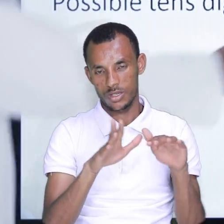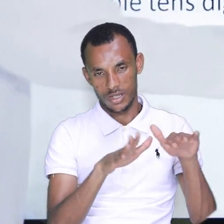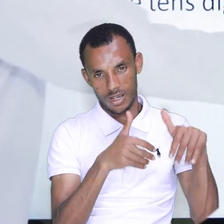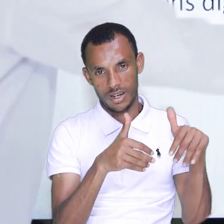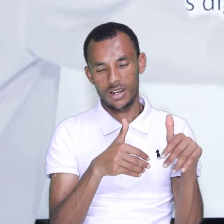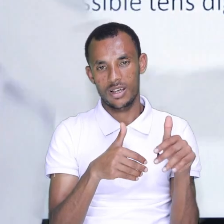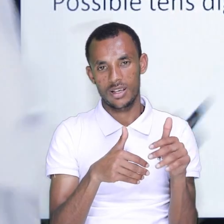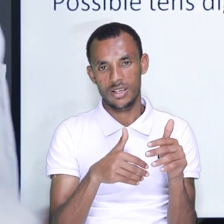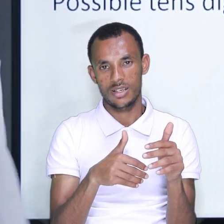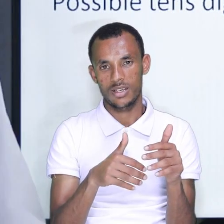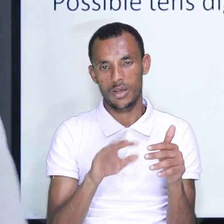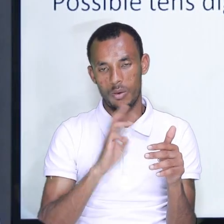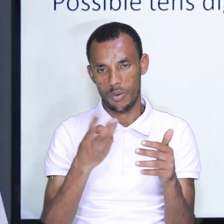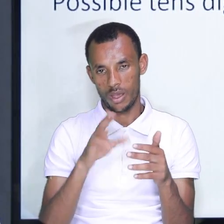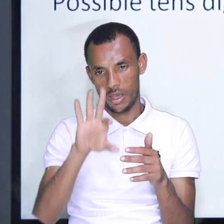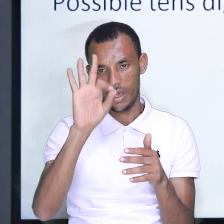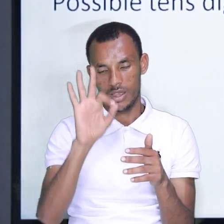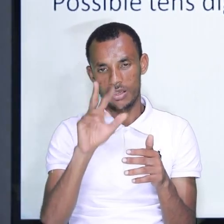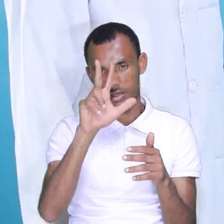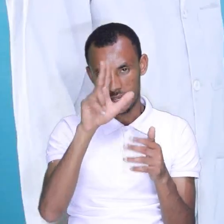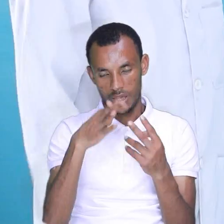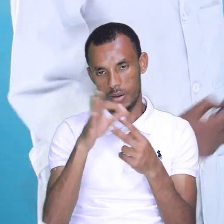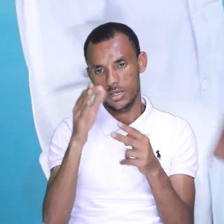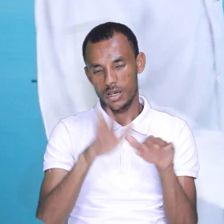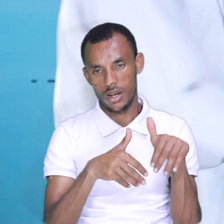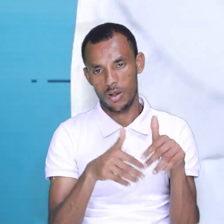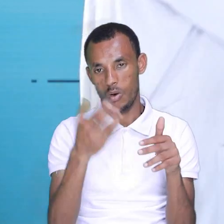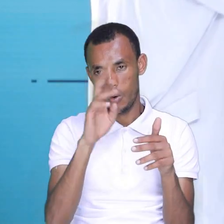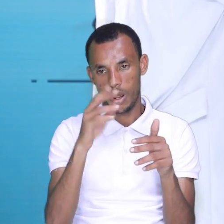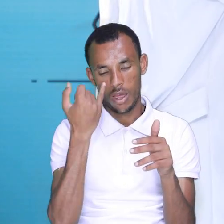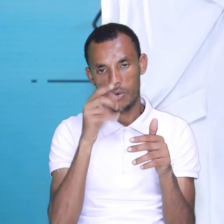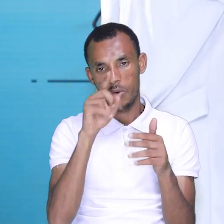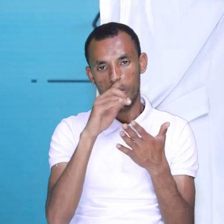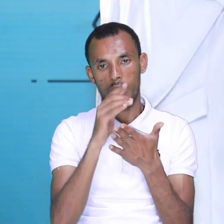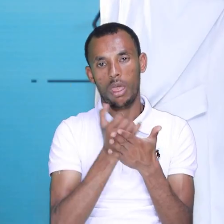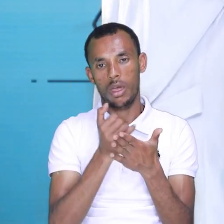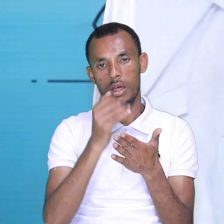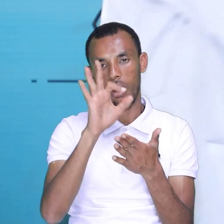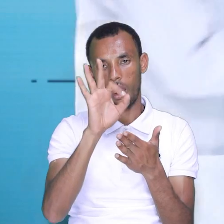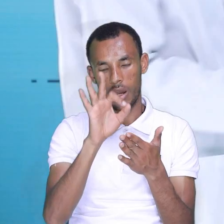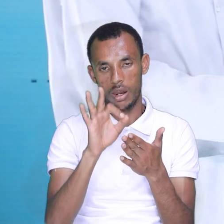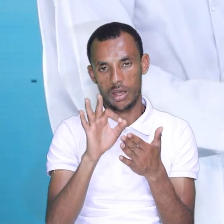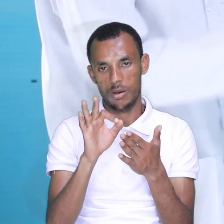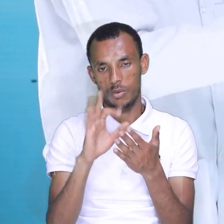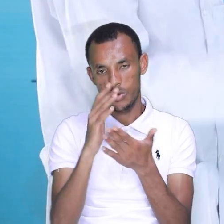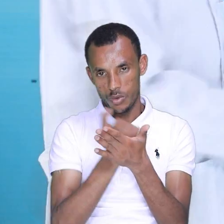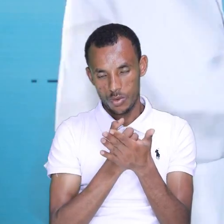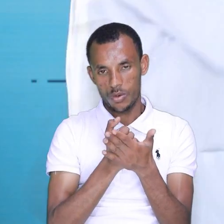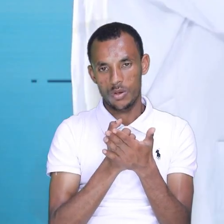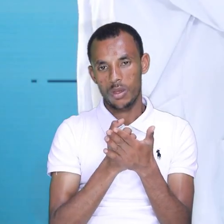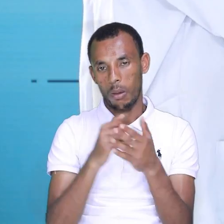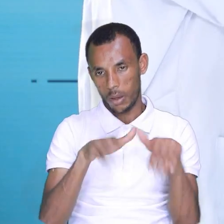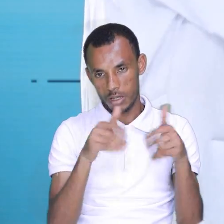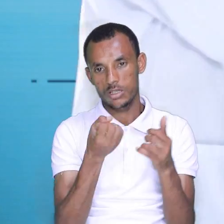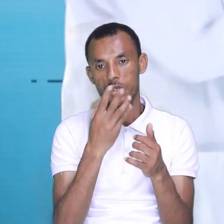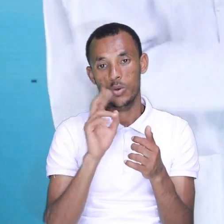for the units place, we have 3 digit possibility choices. Or if you are taking that 9 as the 10th digit, for the units digit,